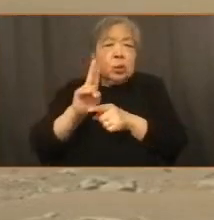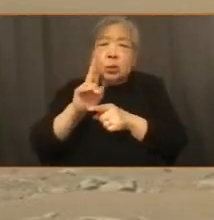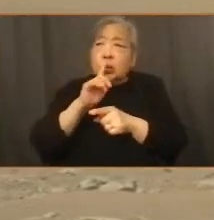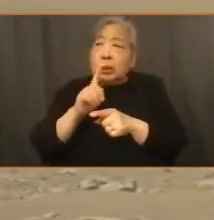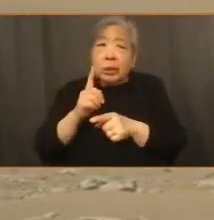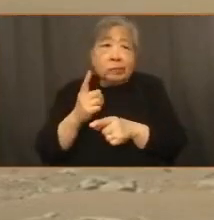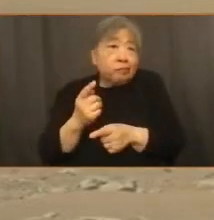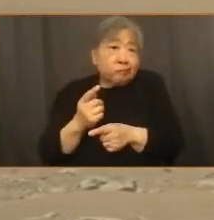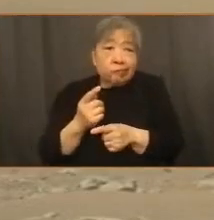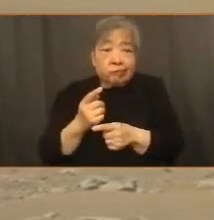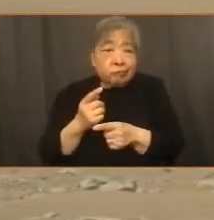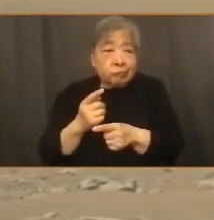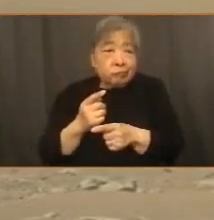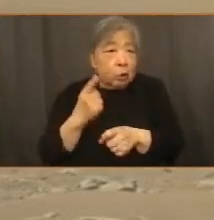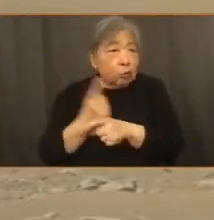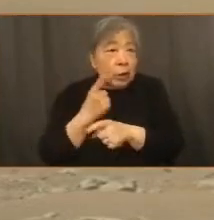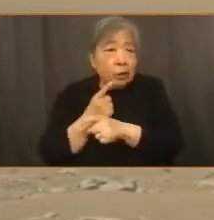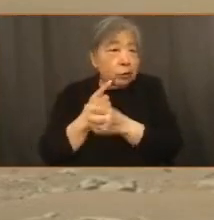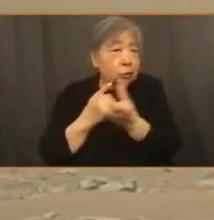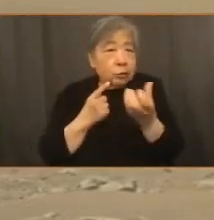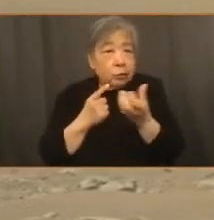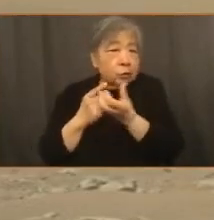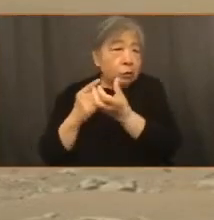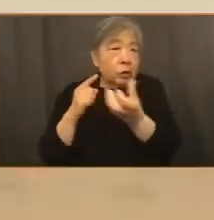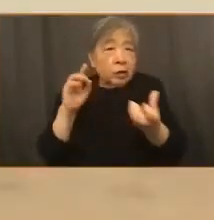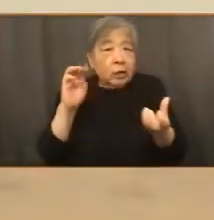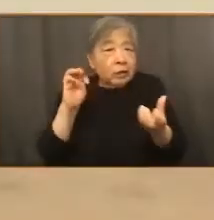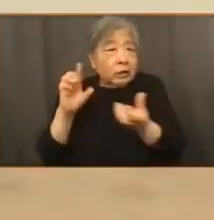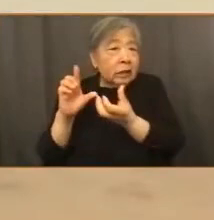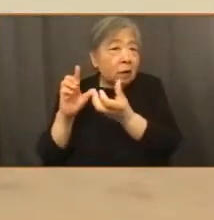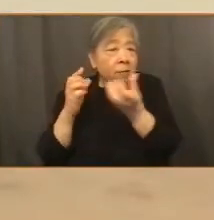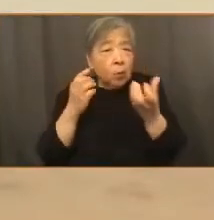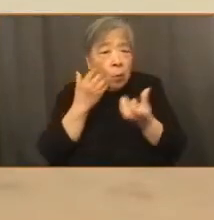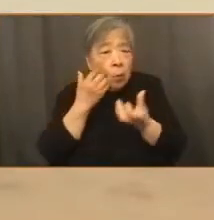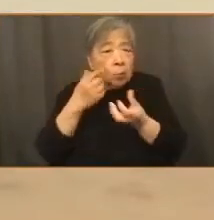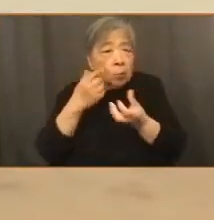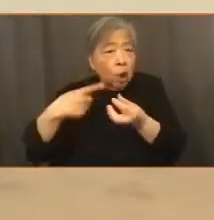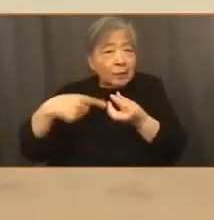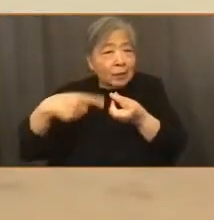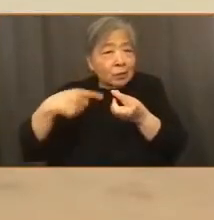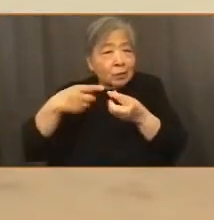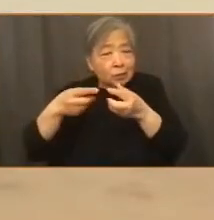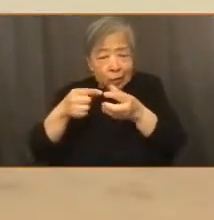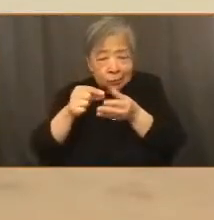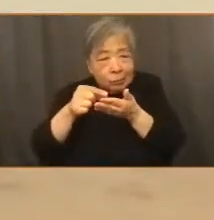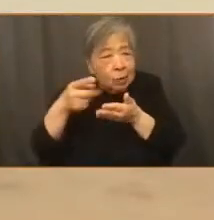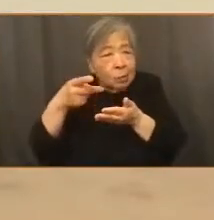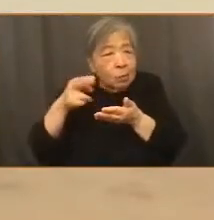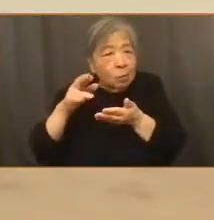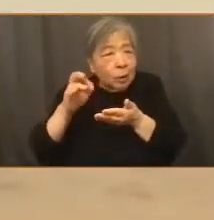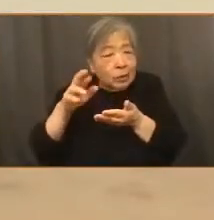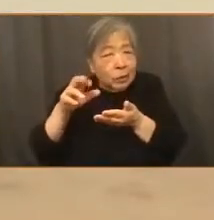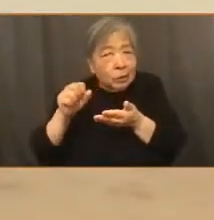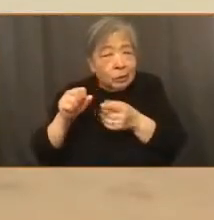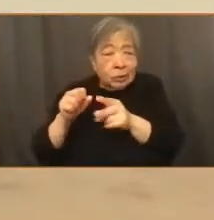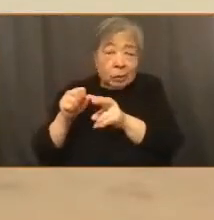for example, is really inspiring, and it was really surprising to me and wonderful to see.